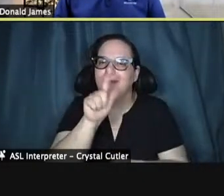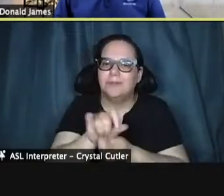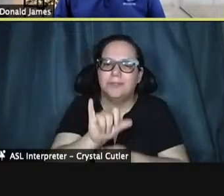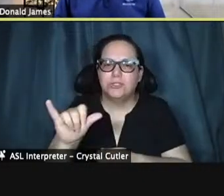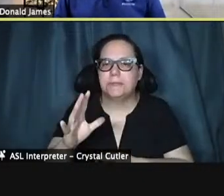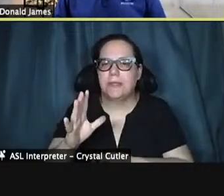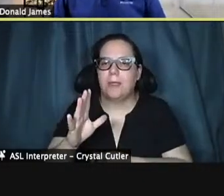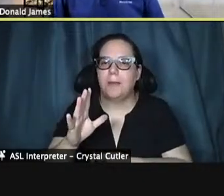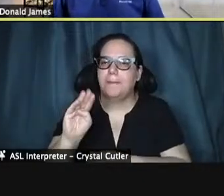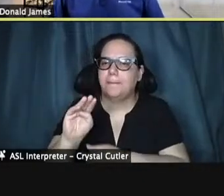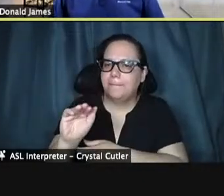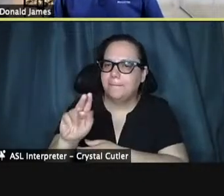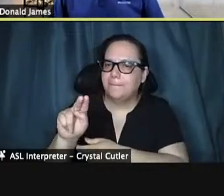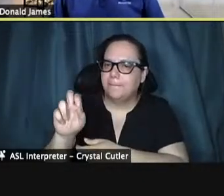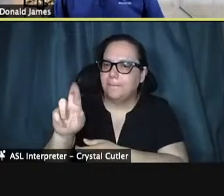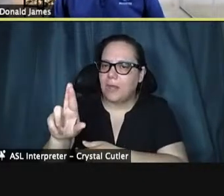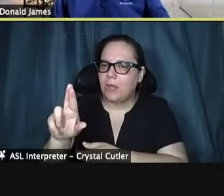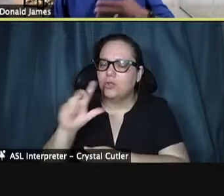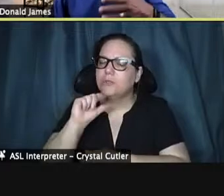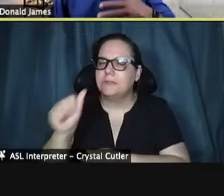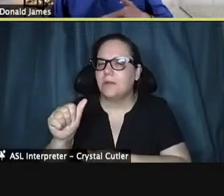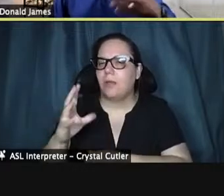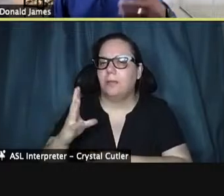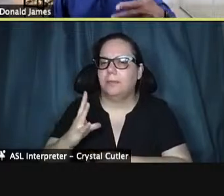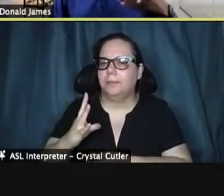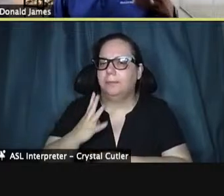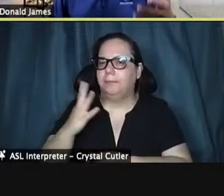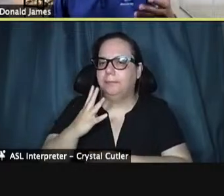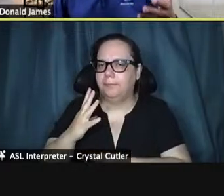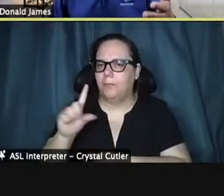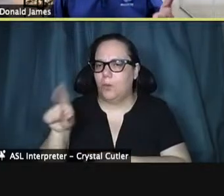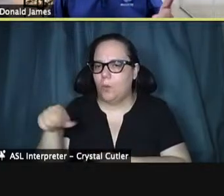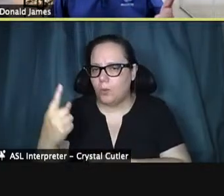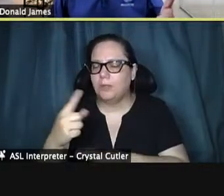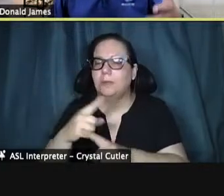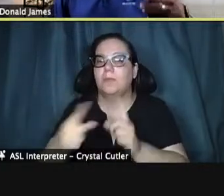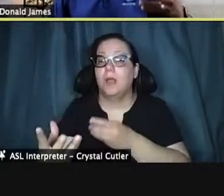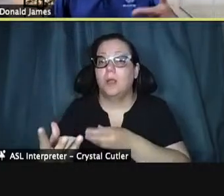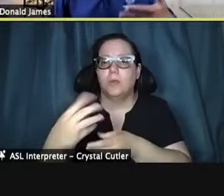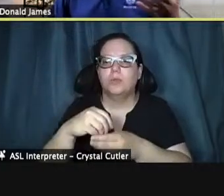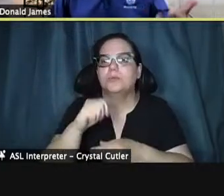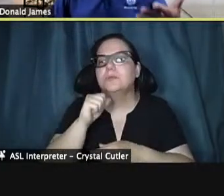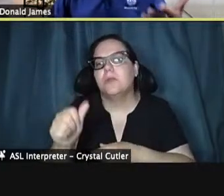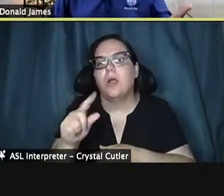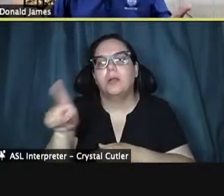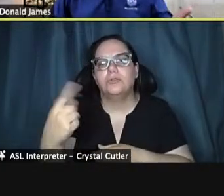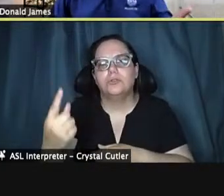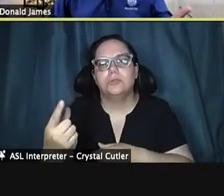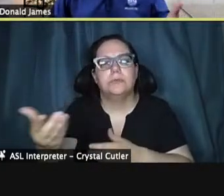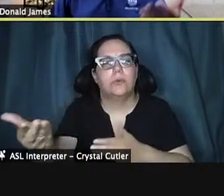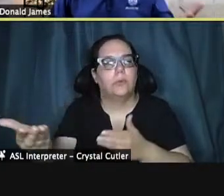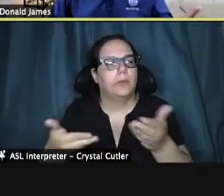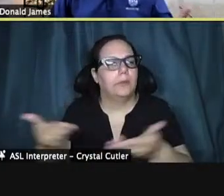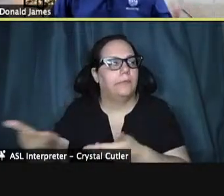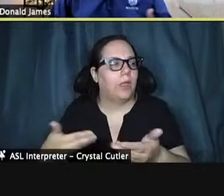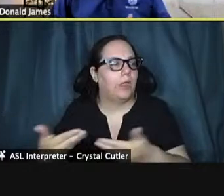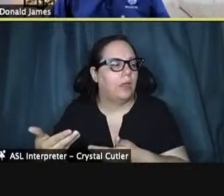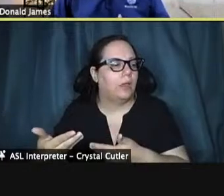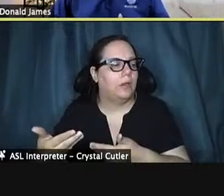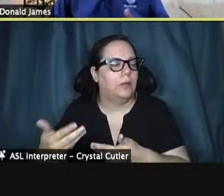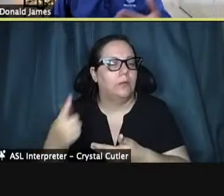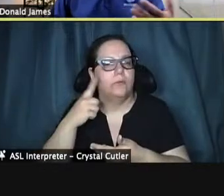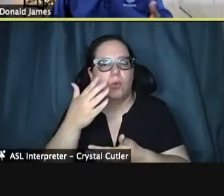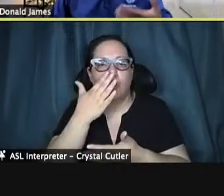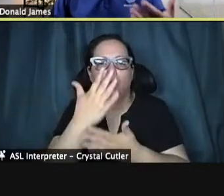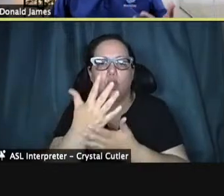etiquette, inclusion is not simply adding to the invite list with a diverse cohort for good